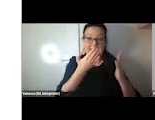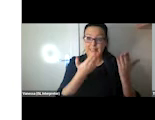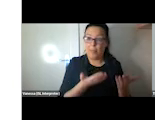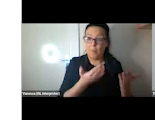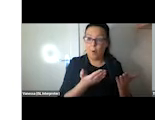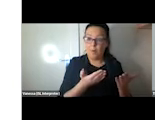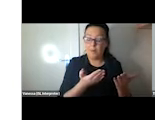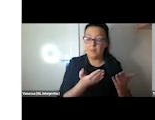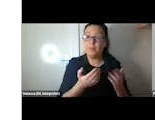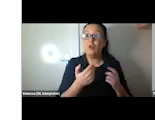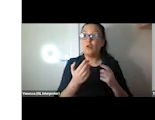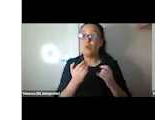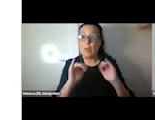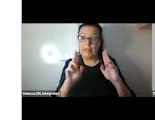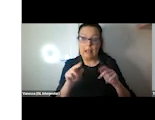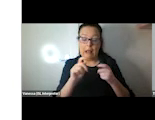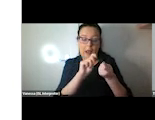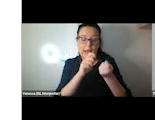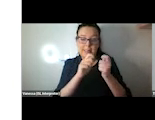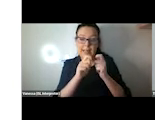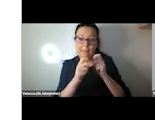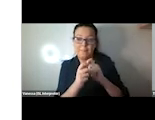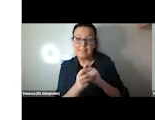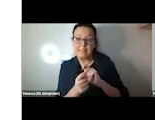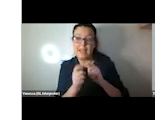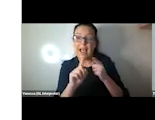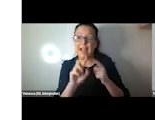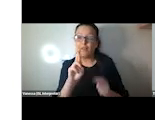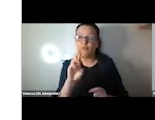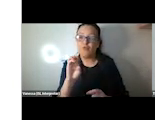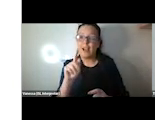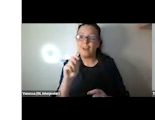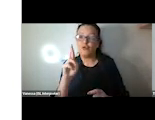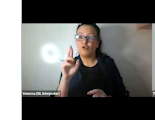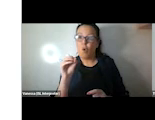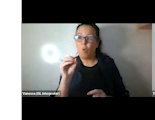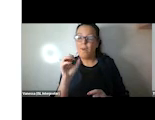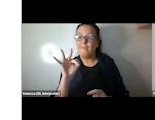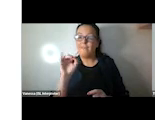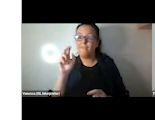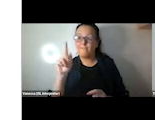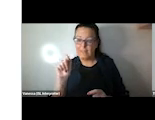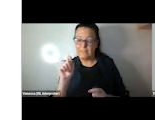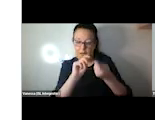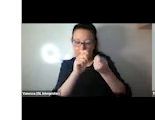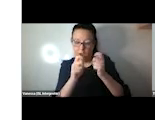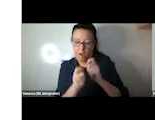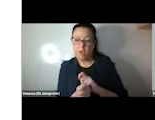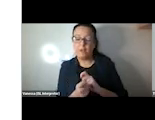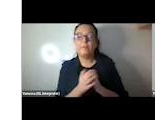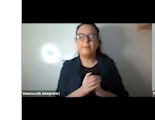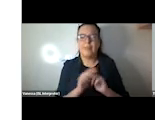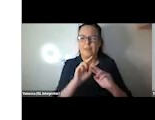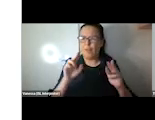for adaptability and retrofit. Now, I won't go through all of these, but just to say that the